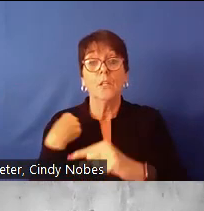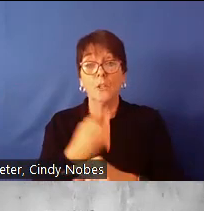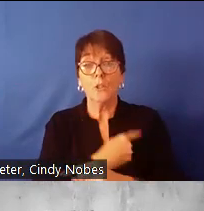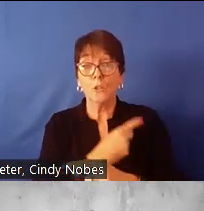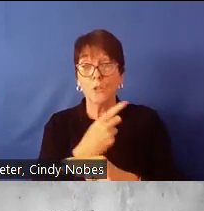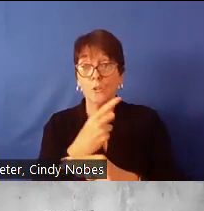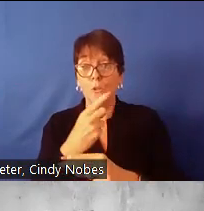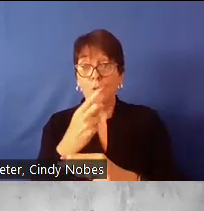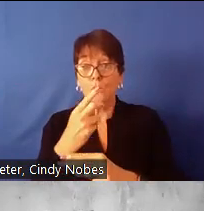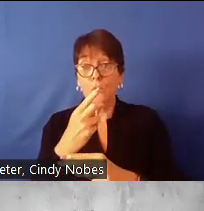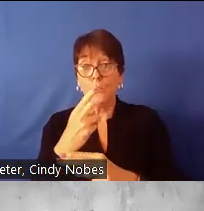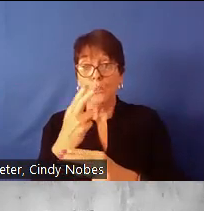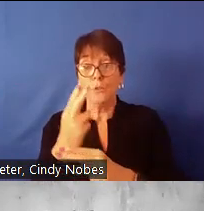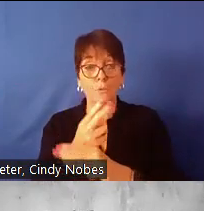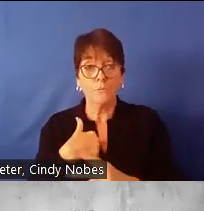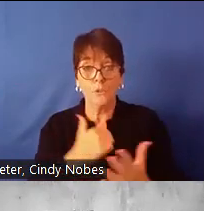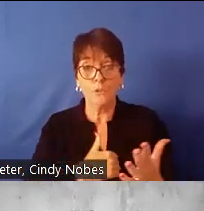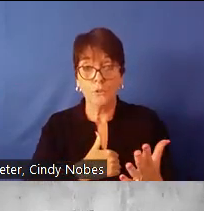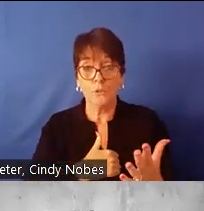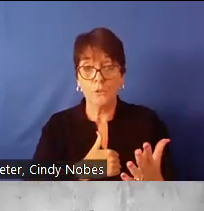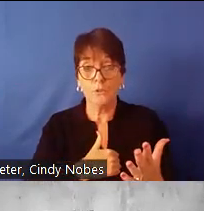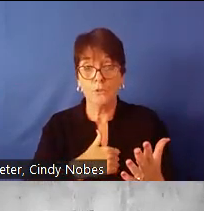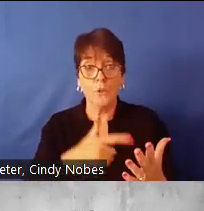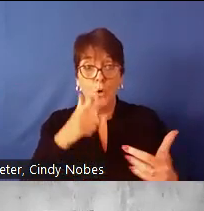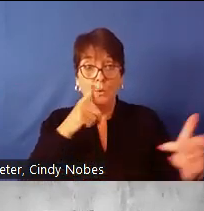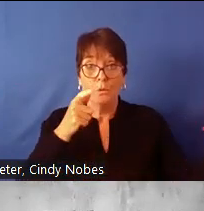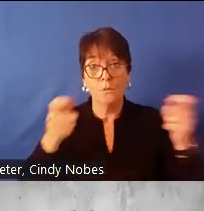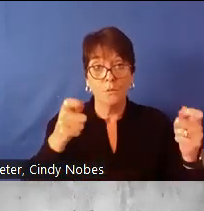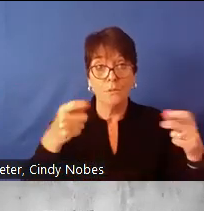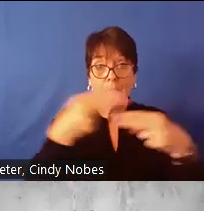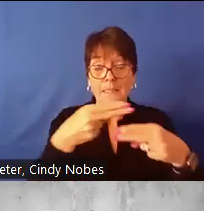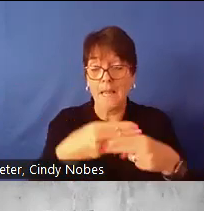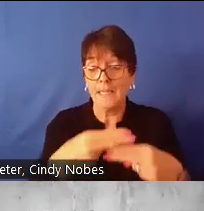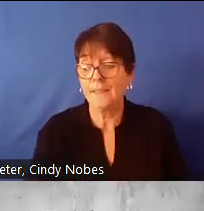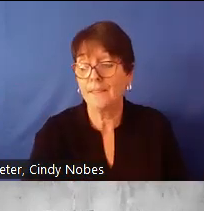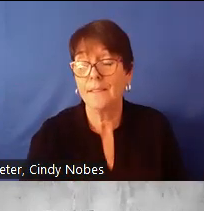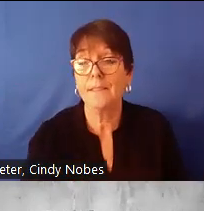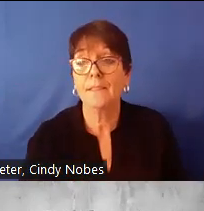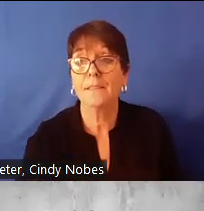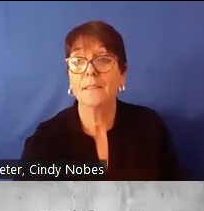utilize, sorry, am I driving it right now?